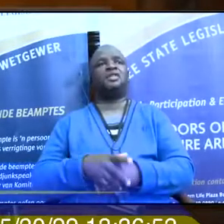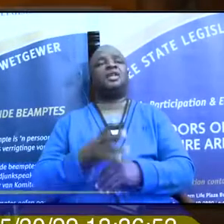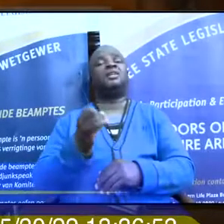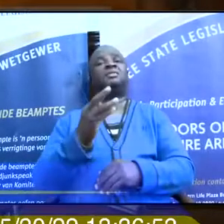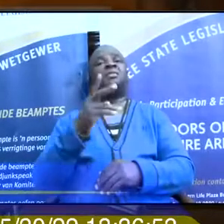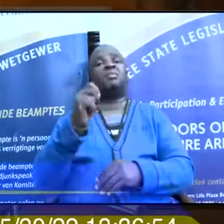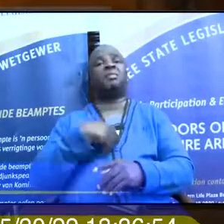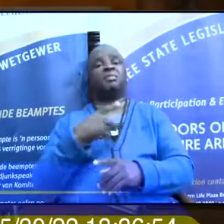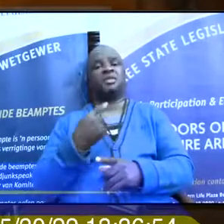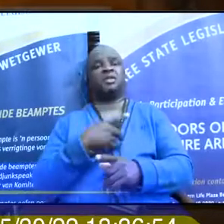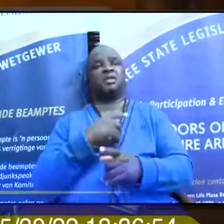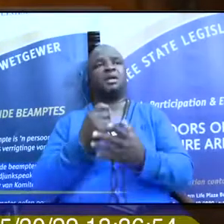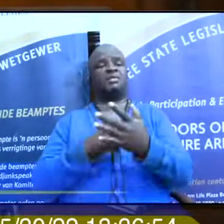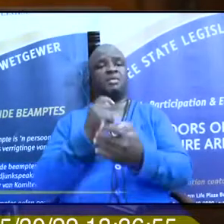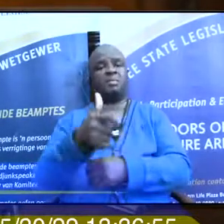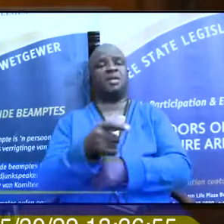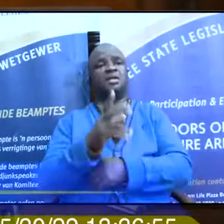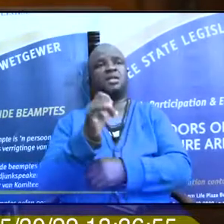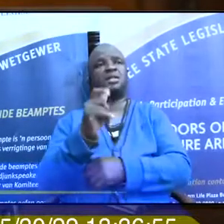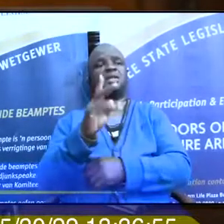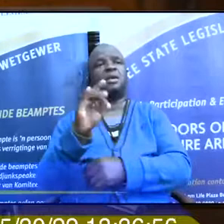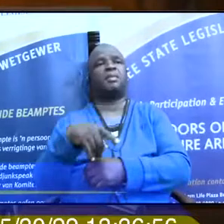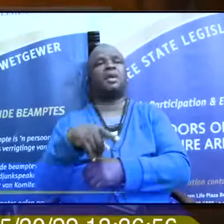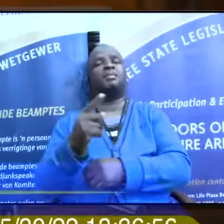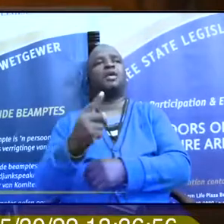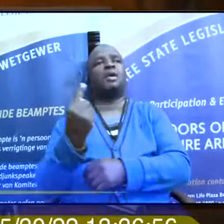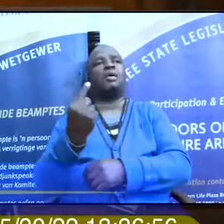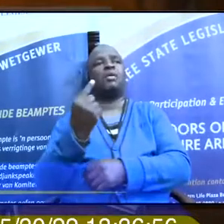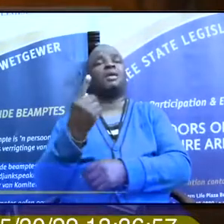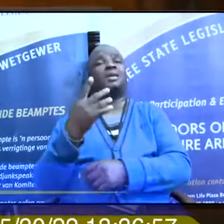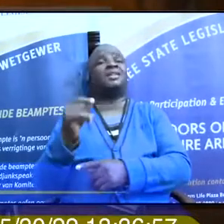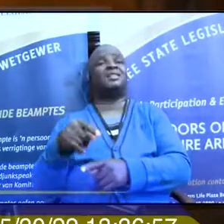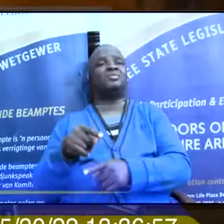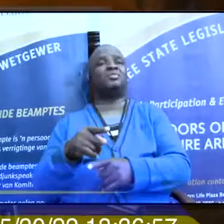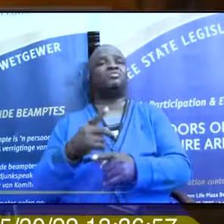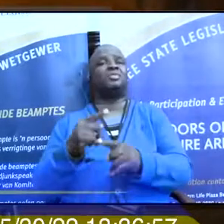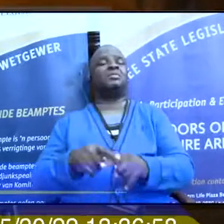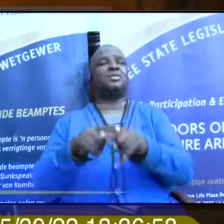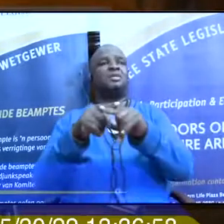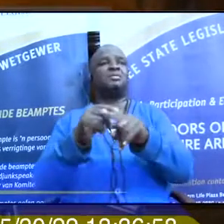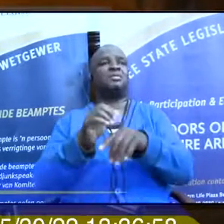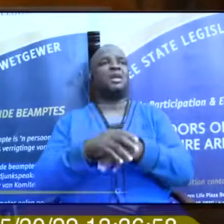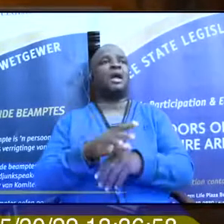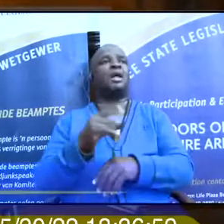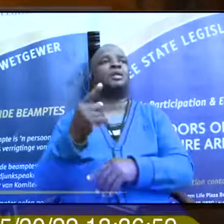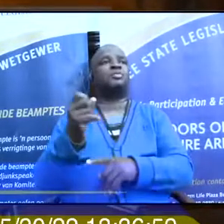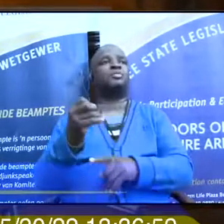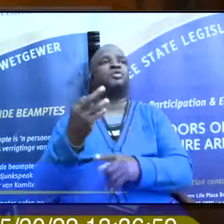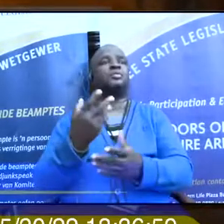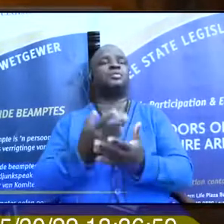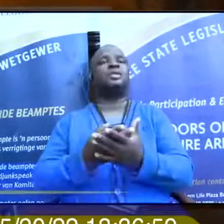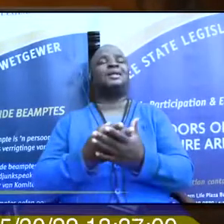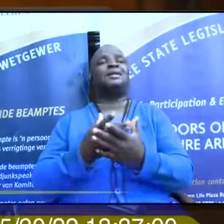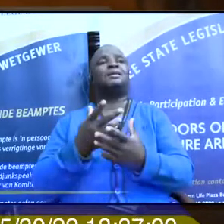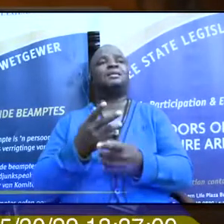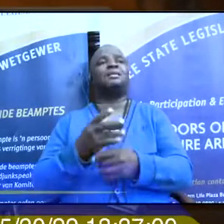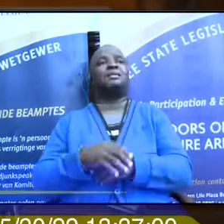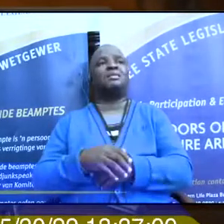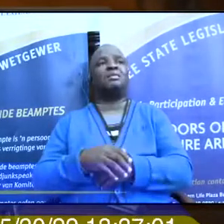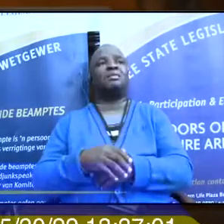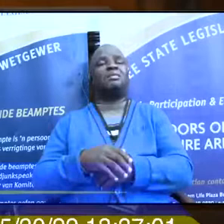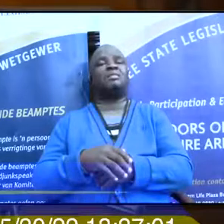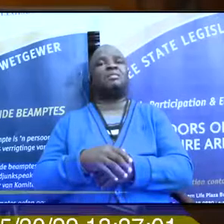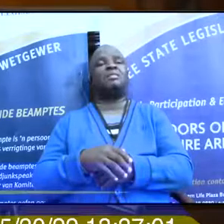you provide them that is the only income that they are relying on others they are even forced